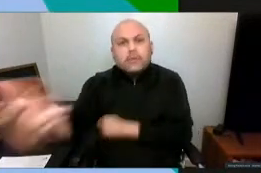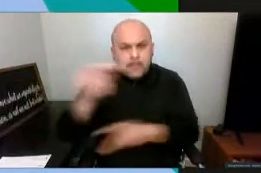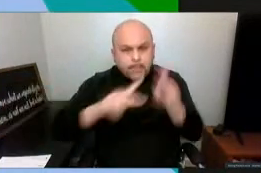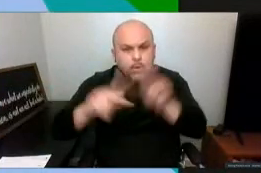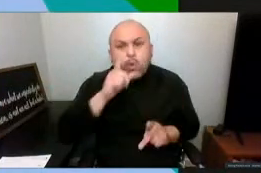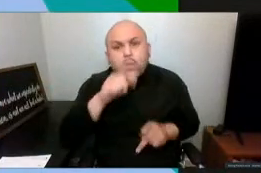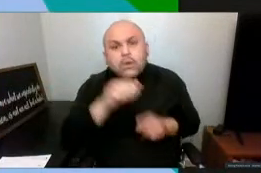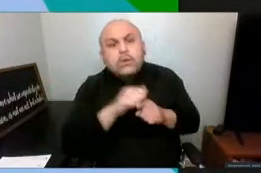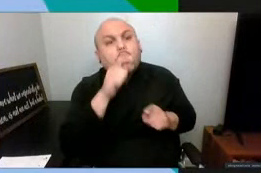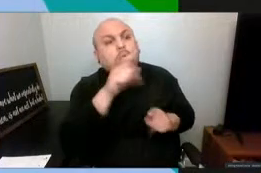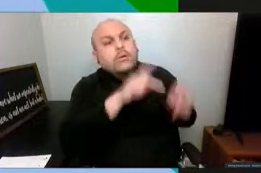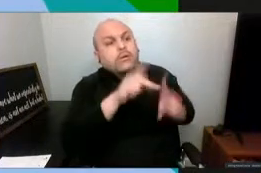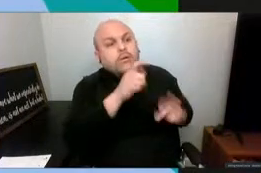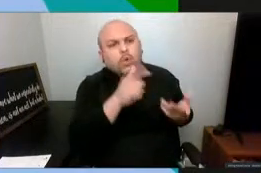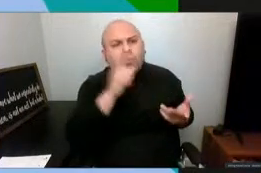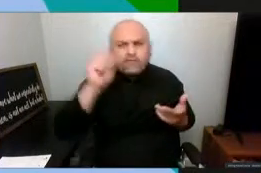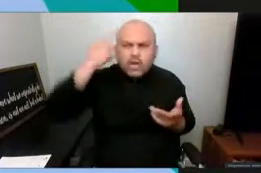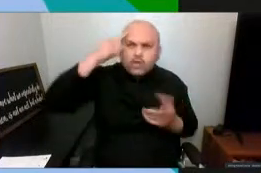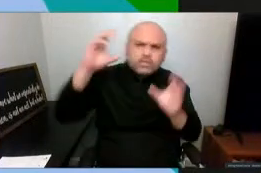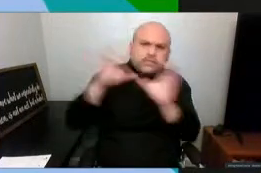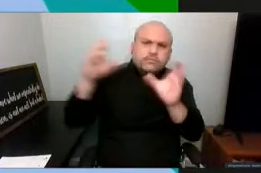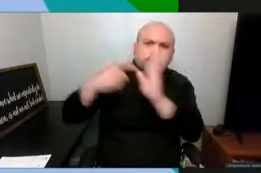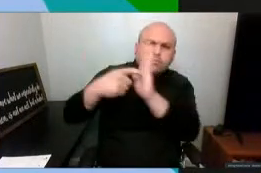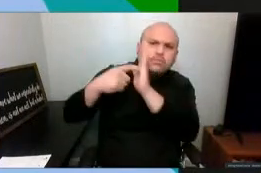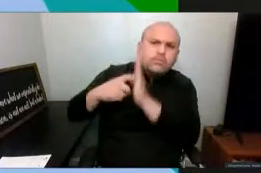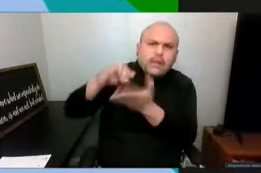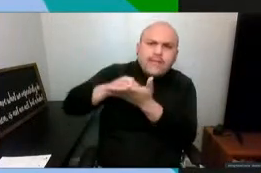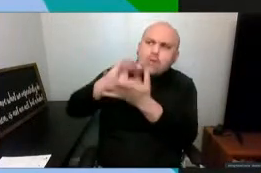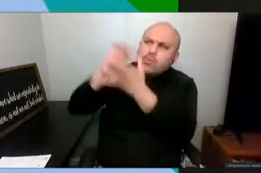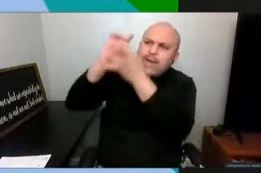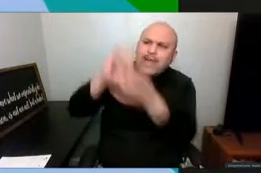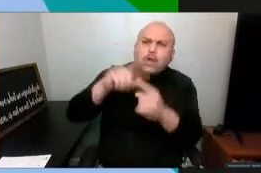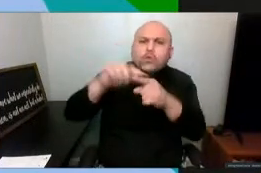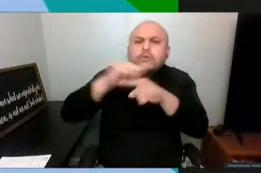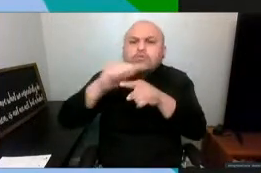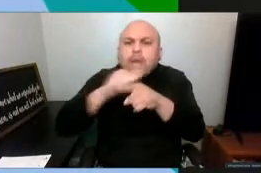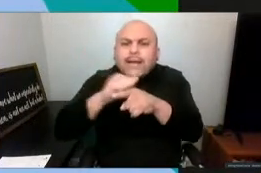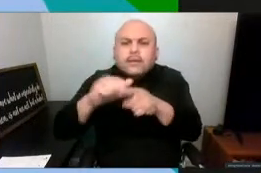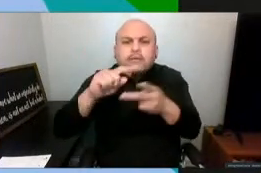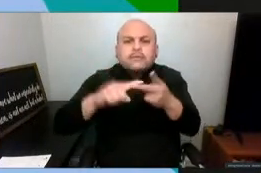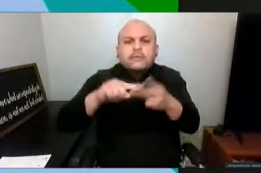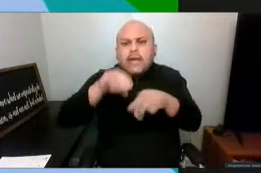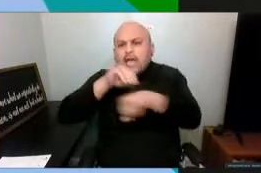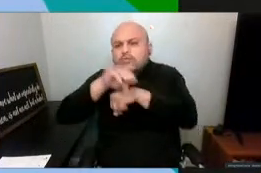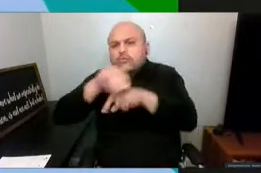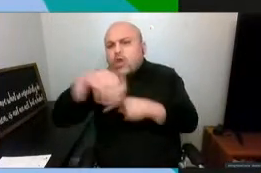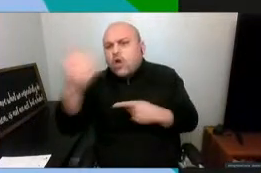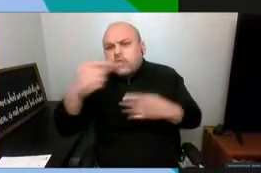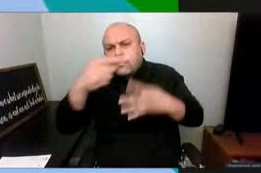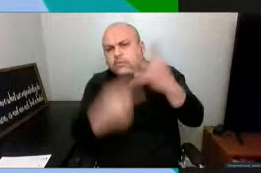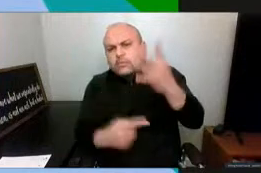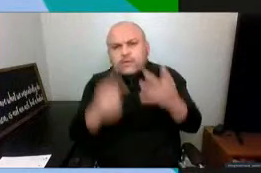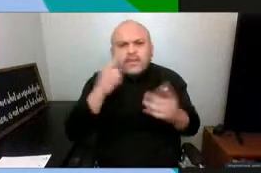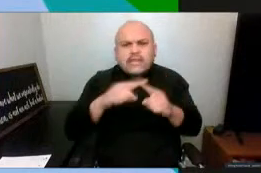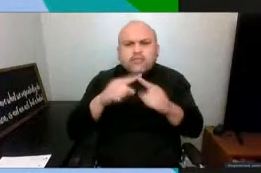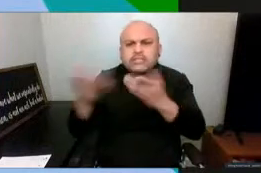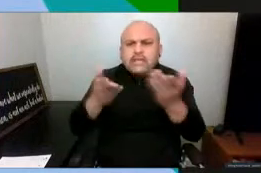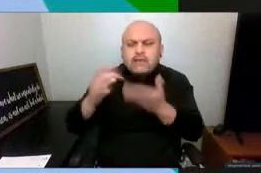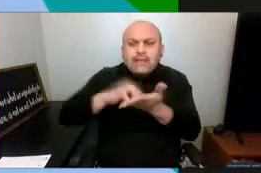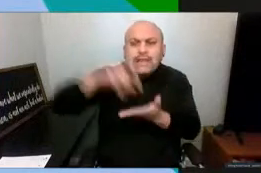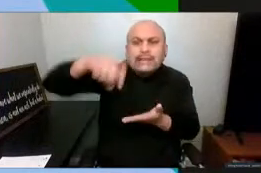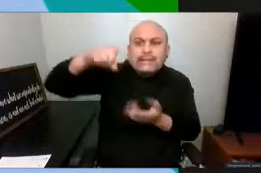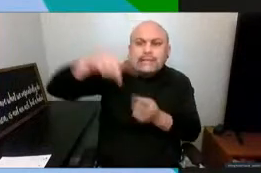federal certification requirements that are related to training, counseling, and other ancillary services that are needed to obtain a